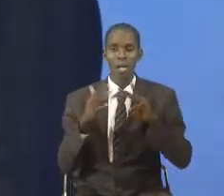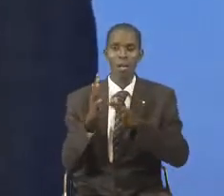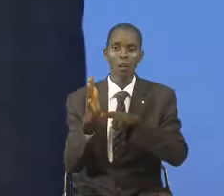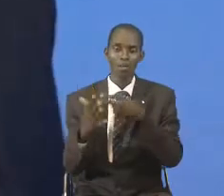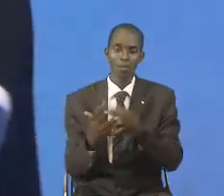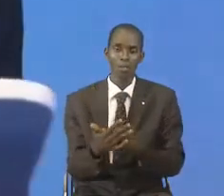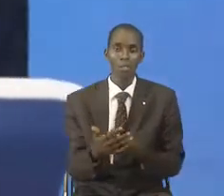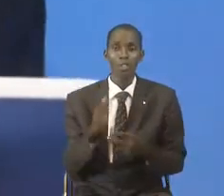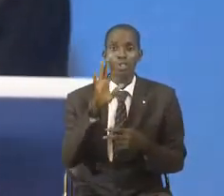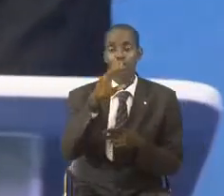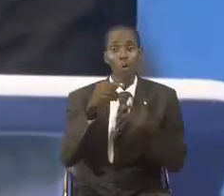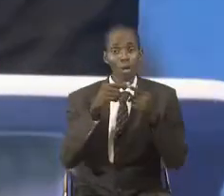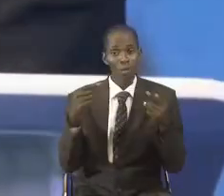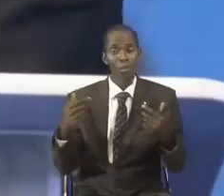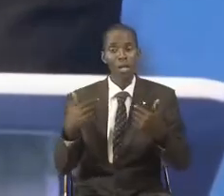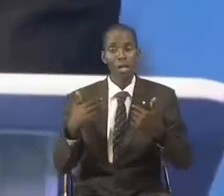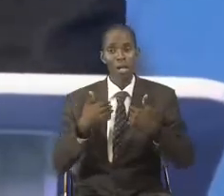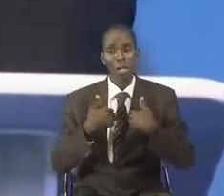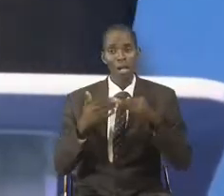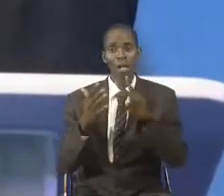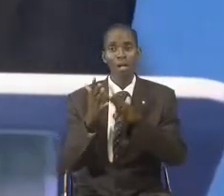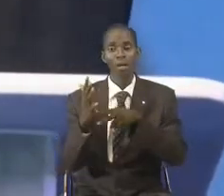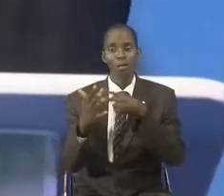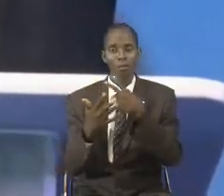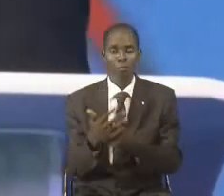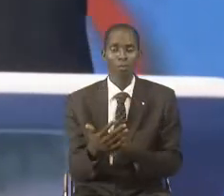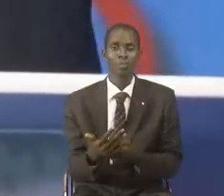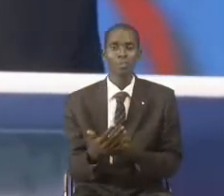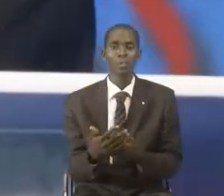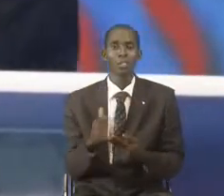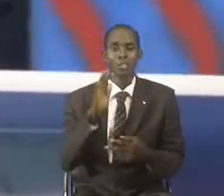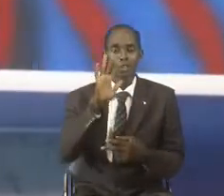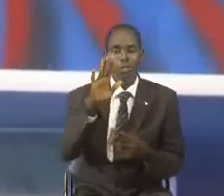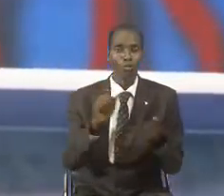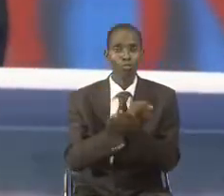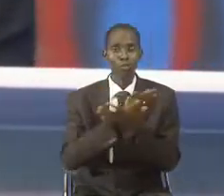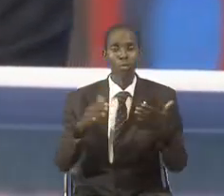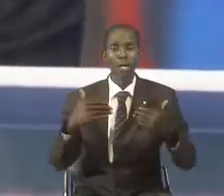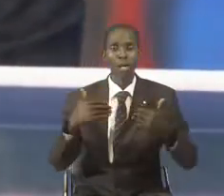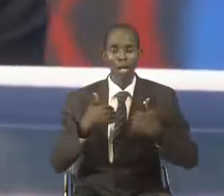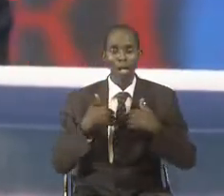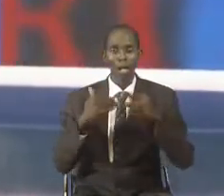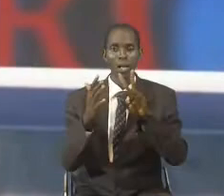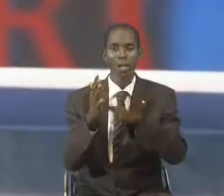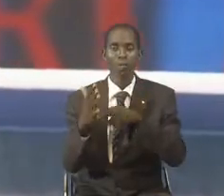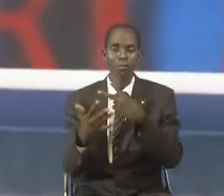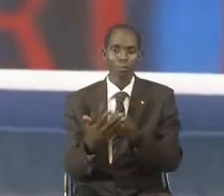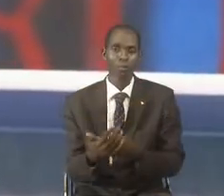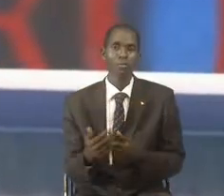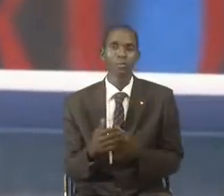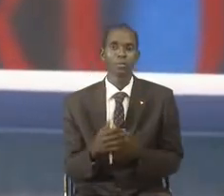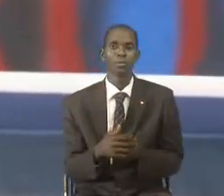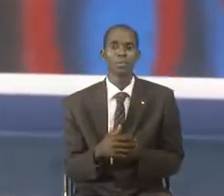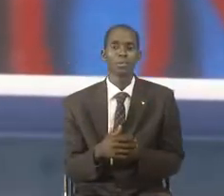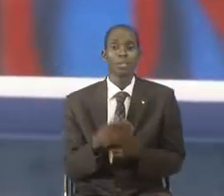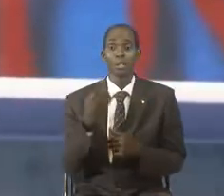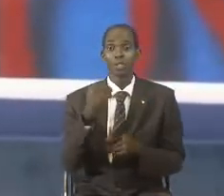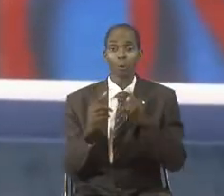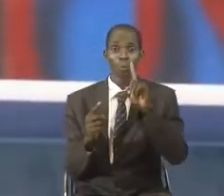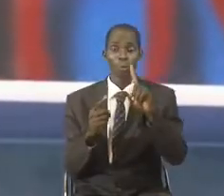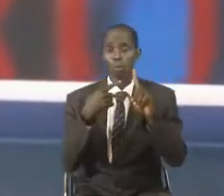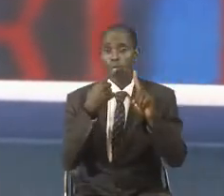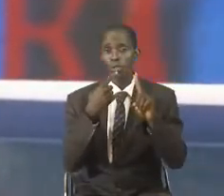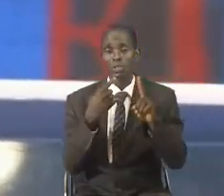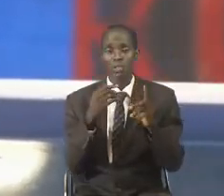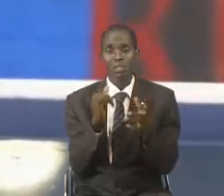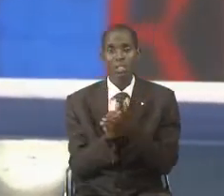fallen. Your enemy, he has fallen. Your adversary, he has fallen. Your